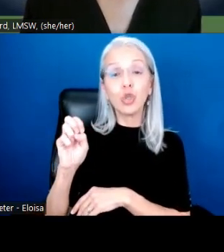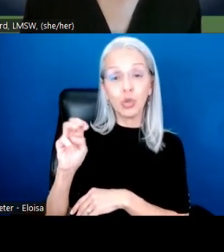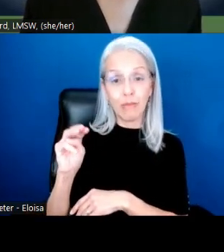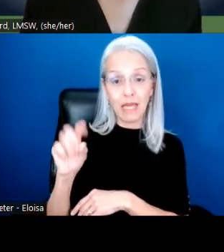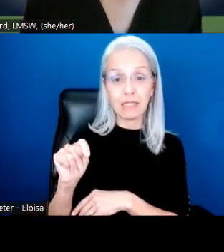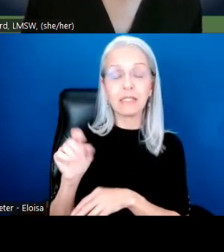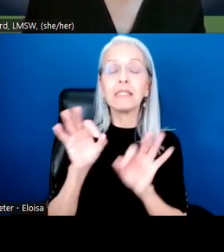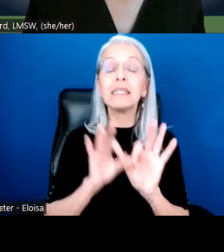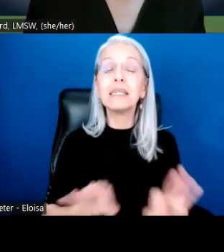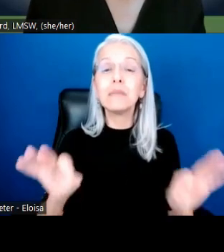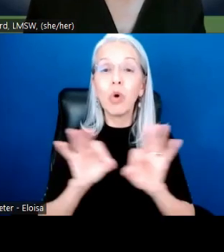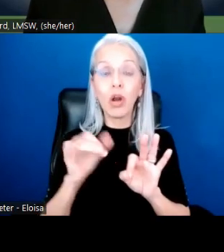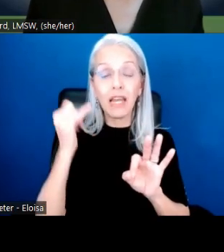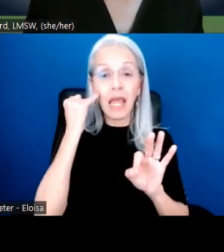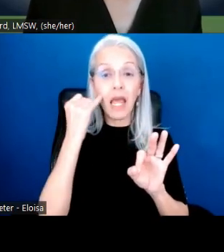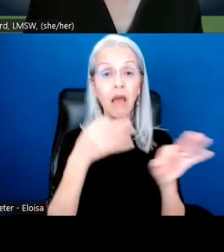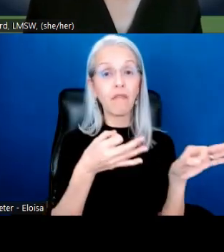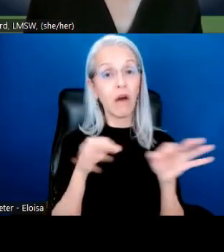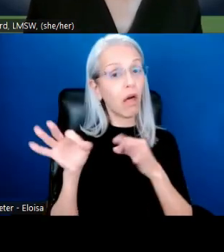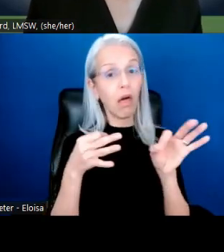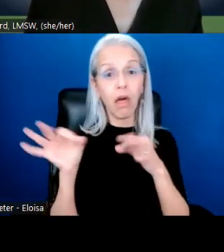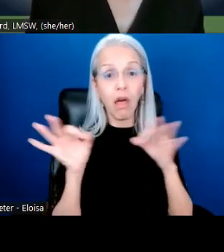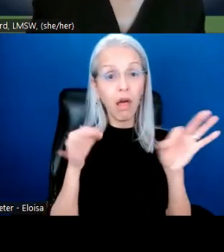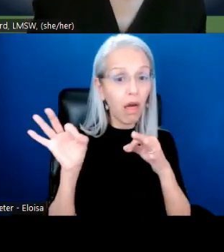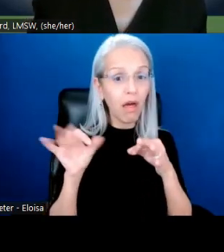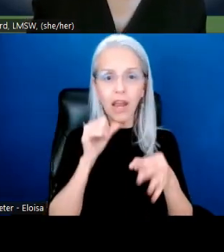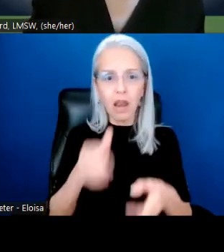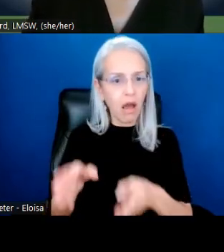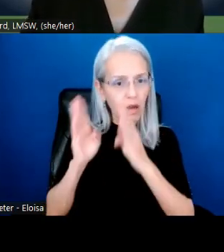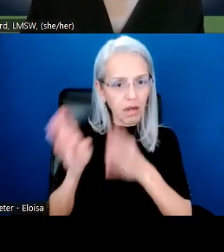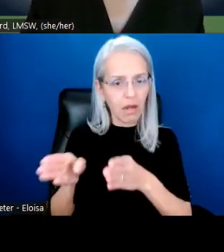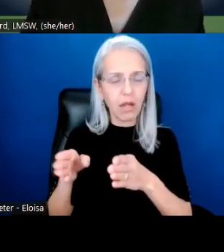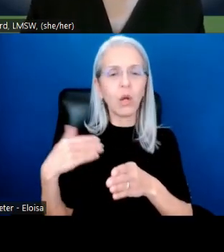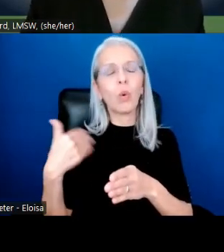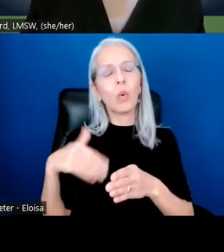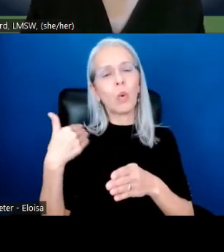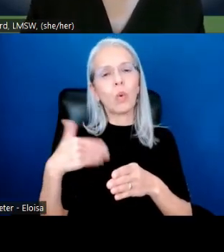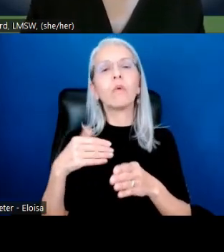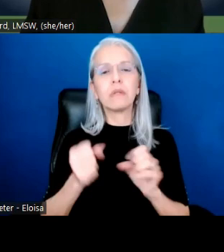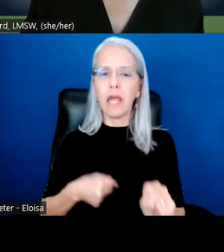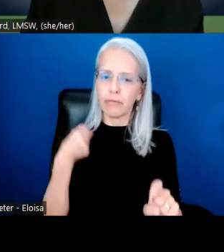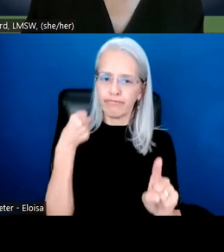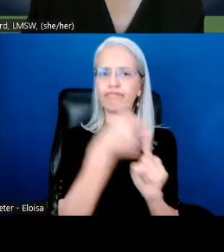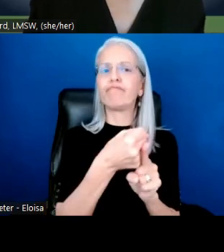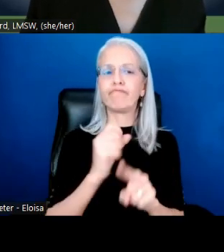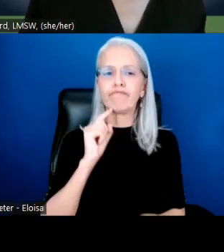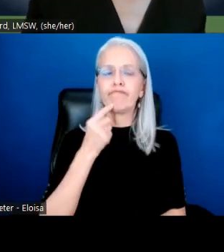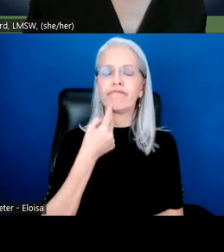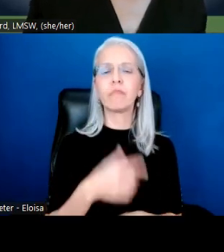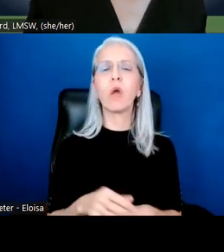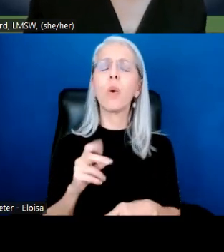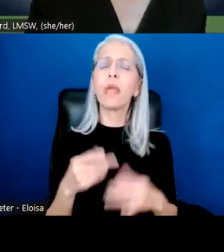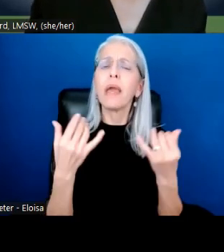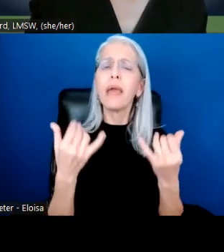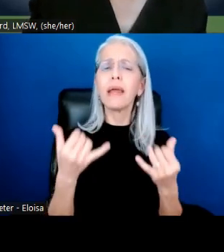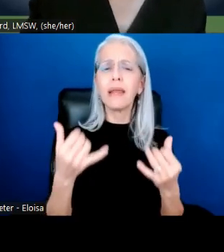it's chaotic and not present, it can certainly have profound effects. So let's